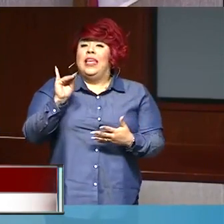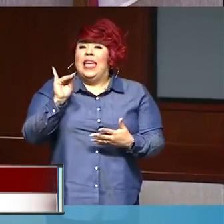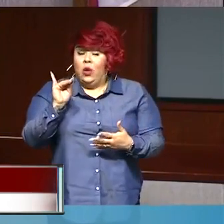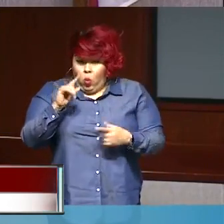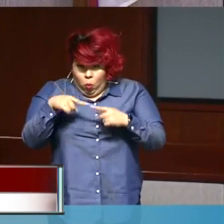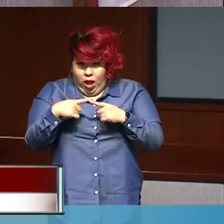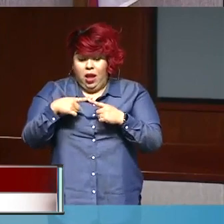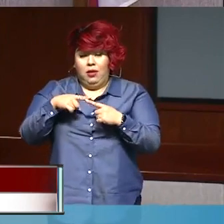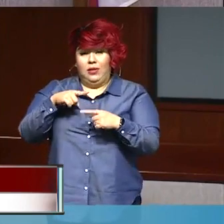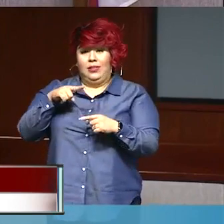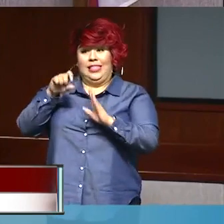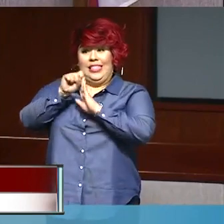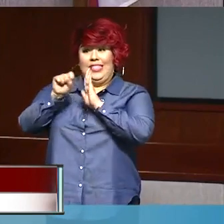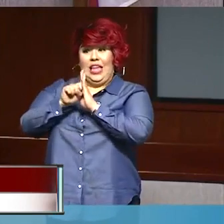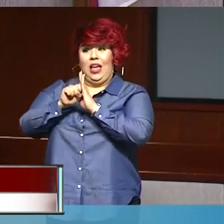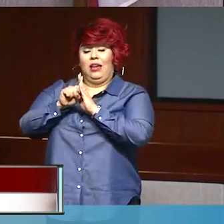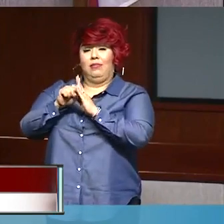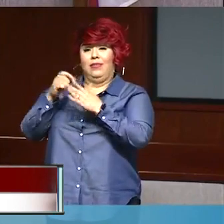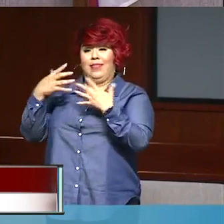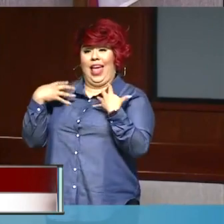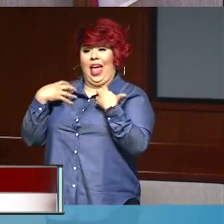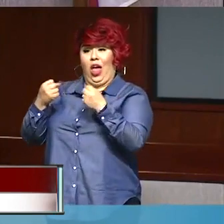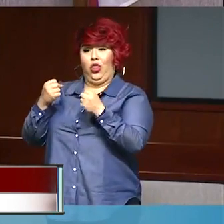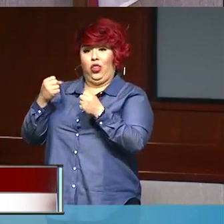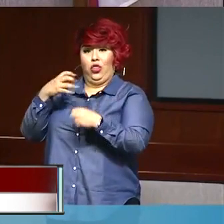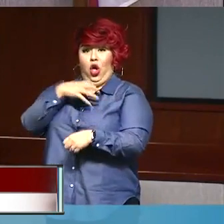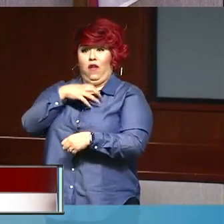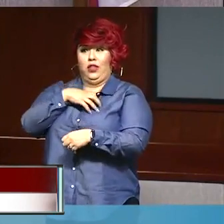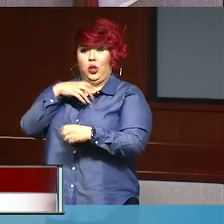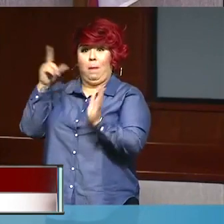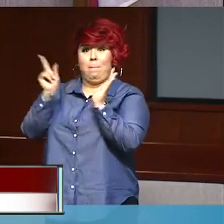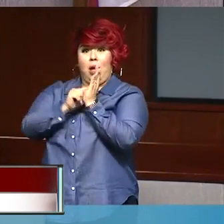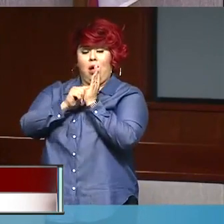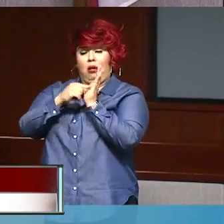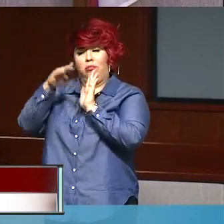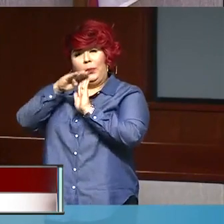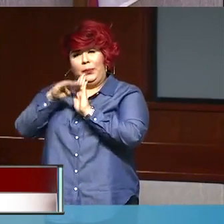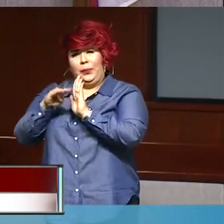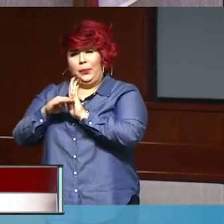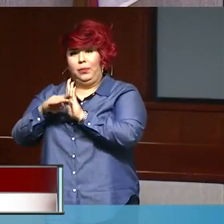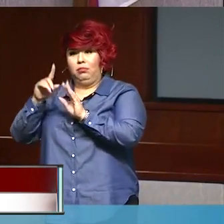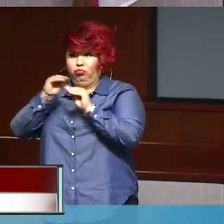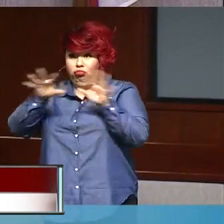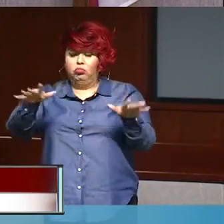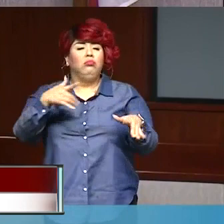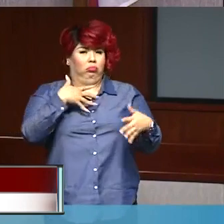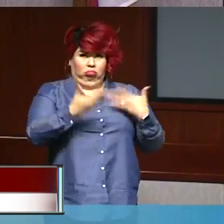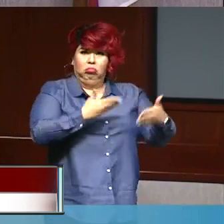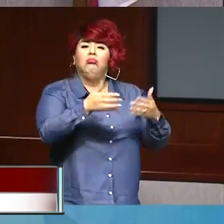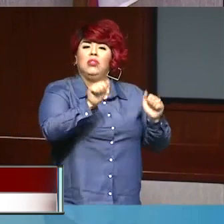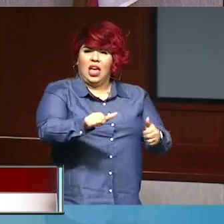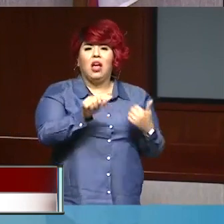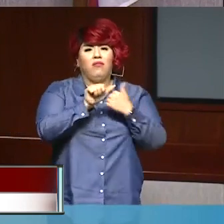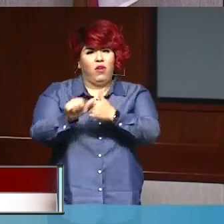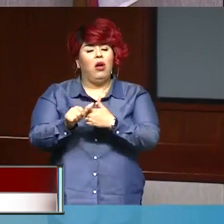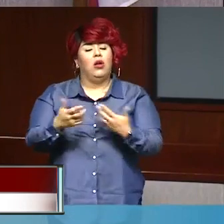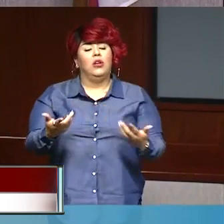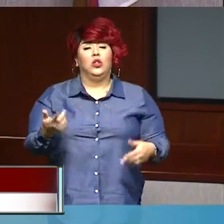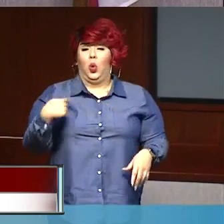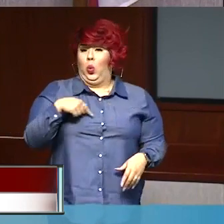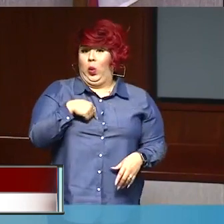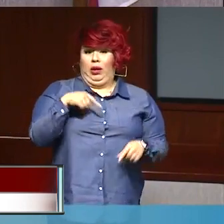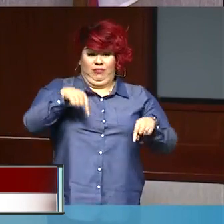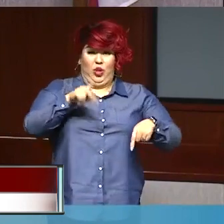officer publishes guidance for those businesses. Kern County, our team here is standing